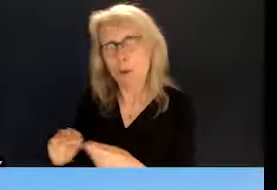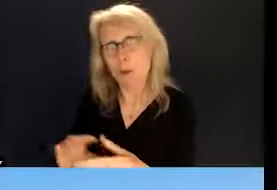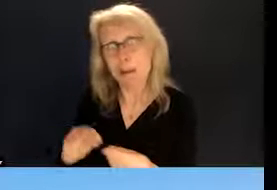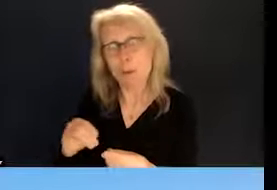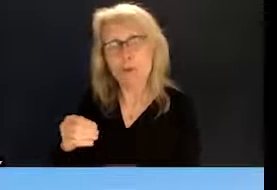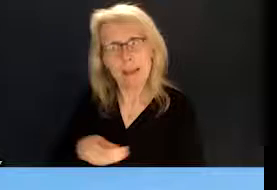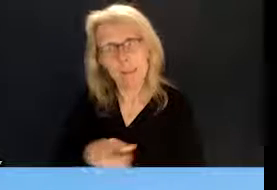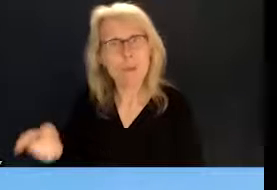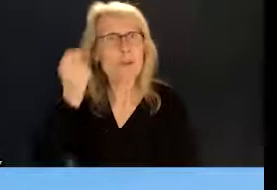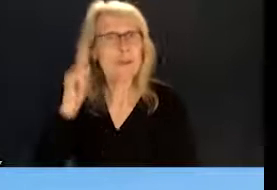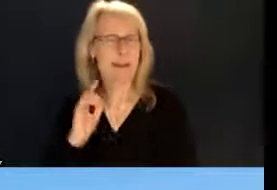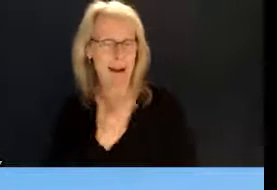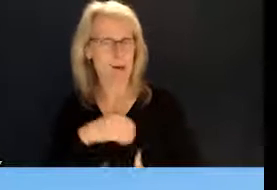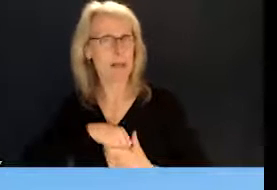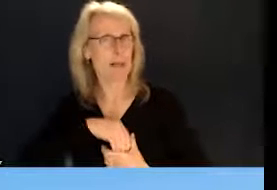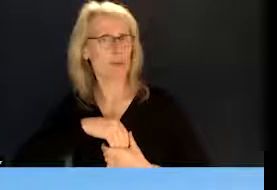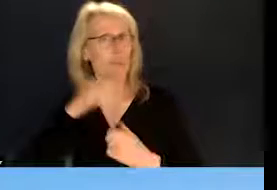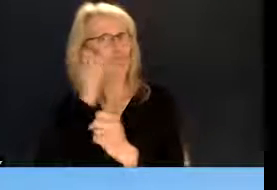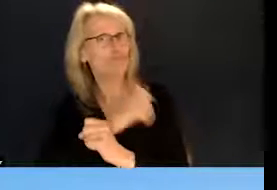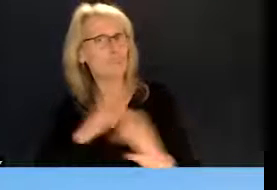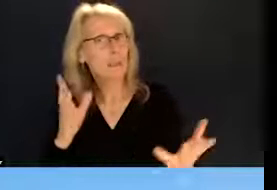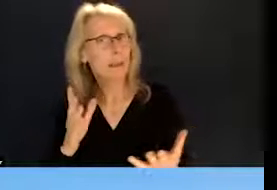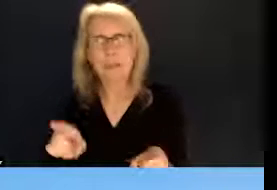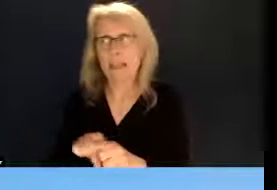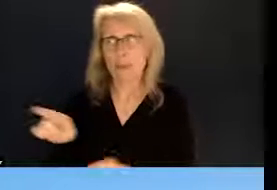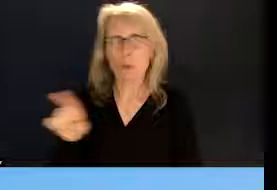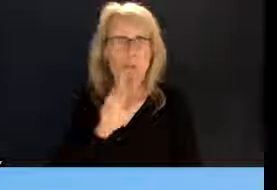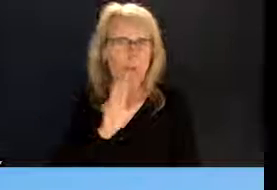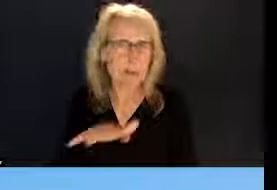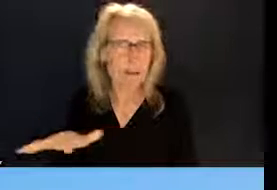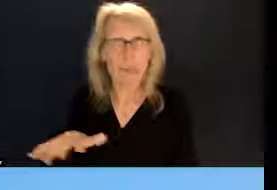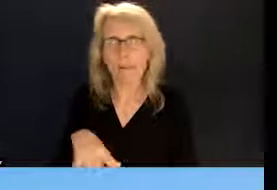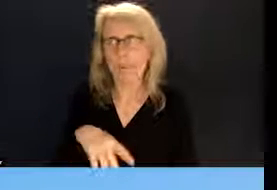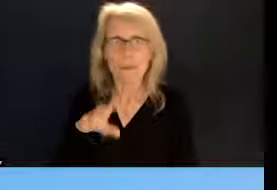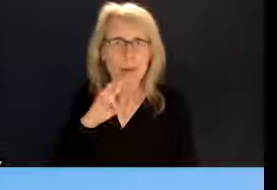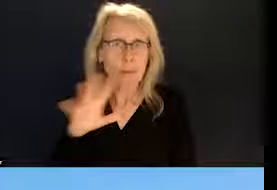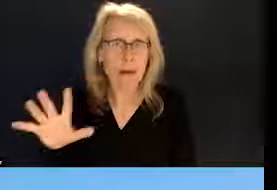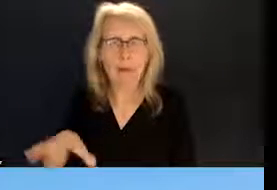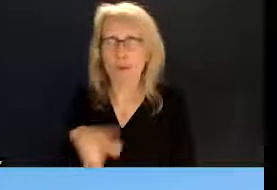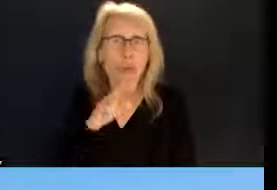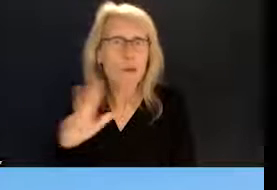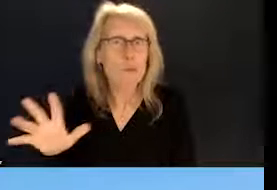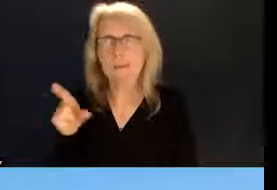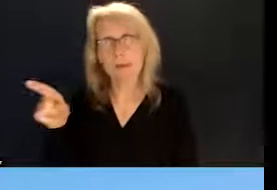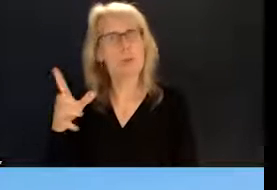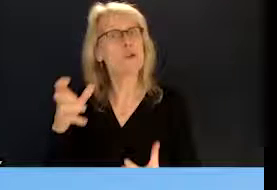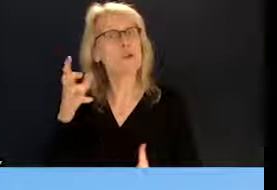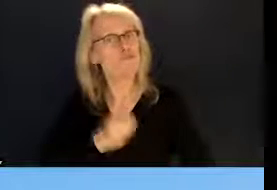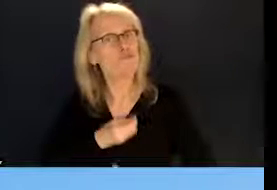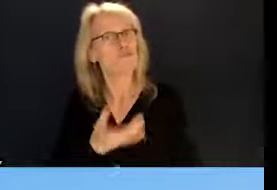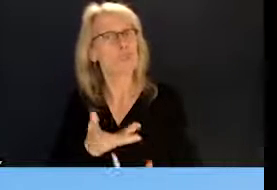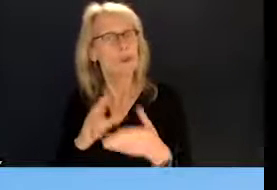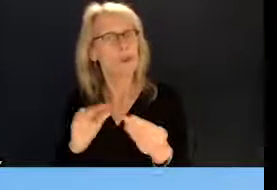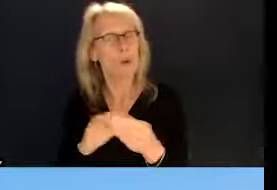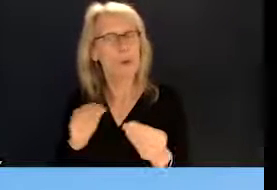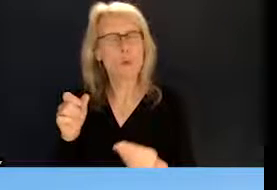way. That's exactly what somebody who's 35 or 55 or 75 is trying to do. And they just want to tell their story. So just listening